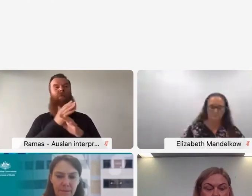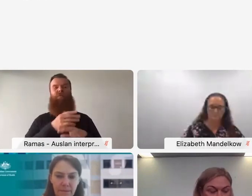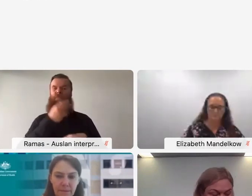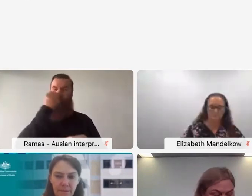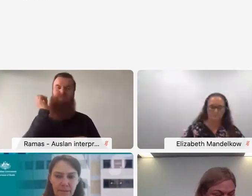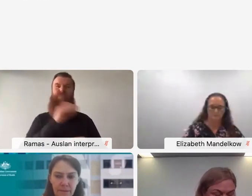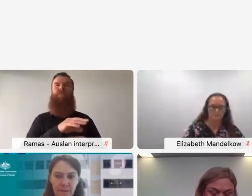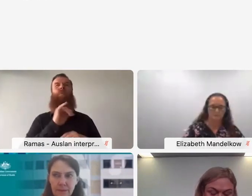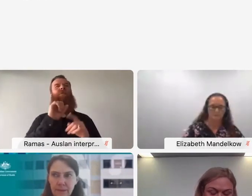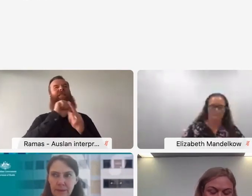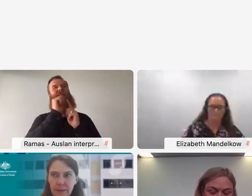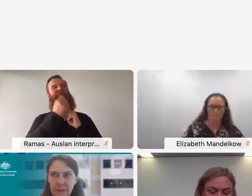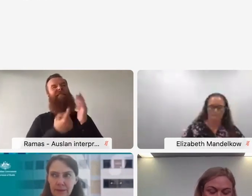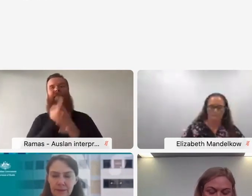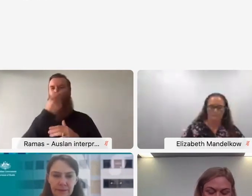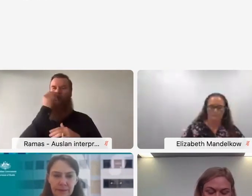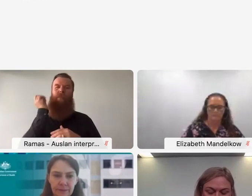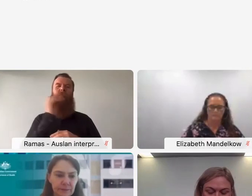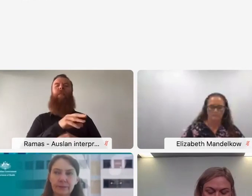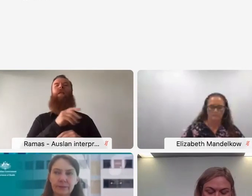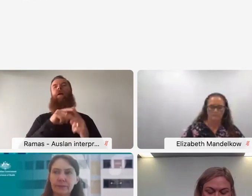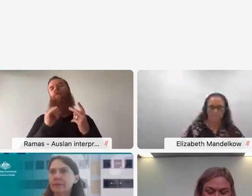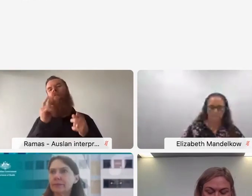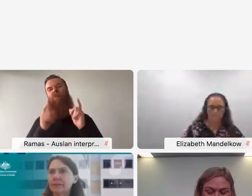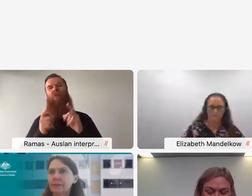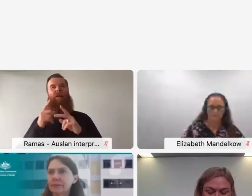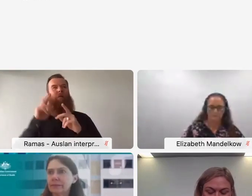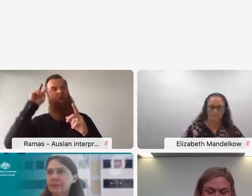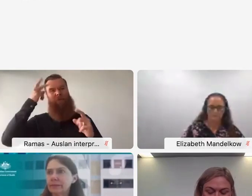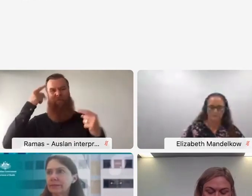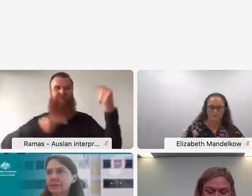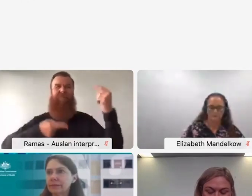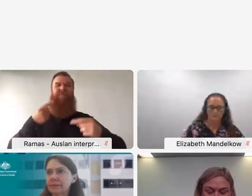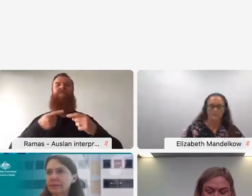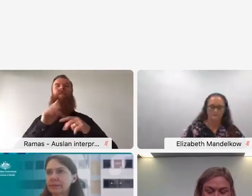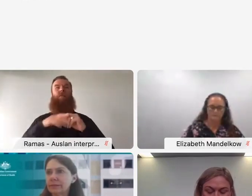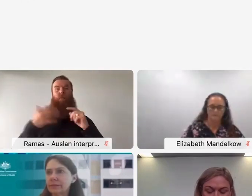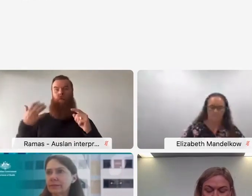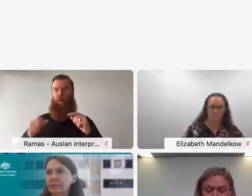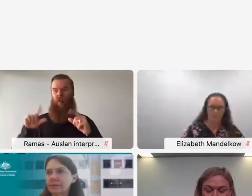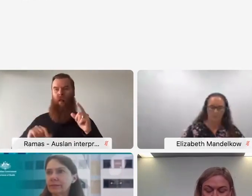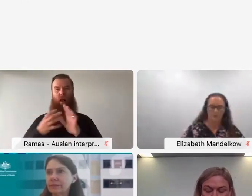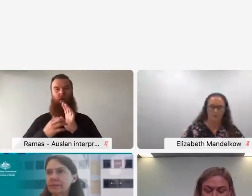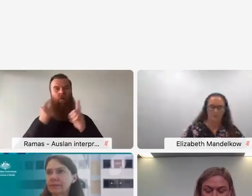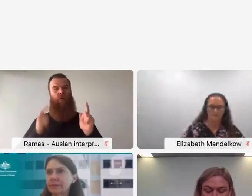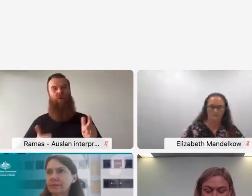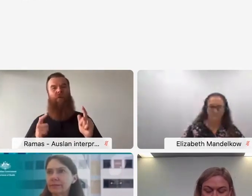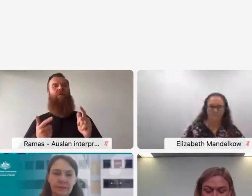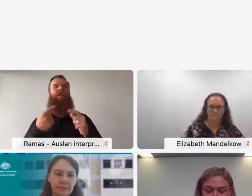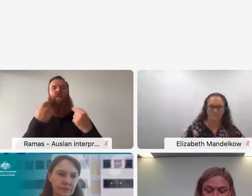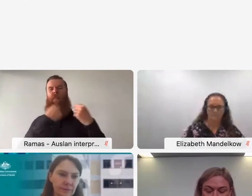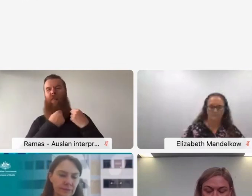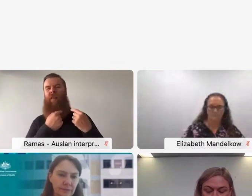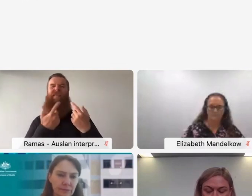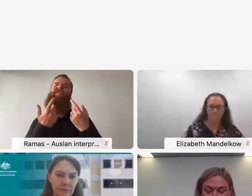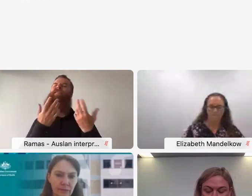find themselves in. Sometimes there's a misunderstanding about wage deductions. Sometimes there's rogue employers who are trying